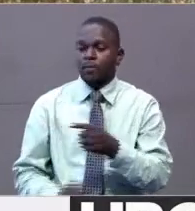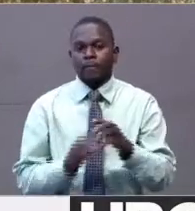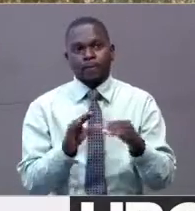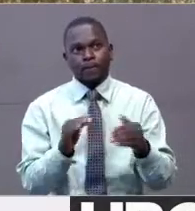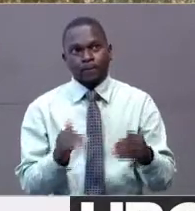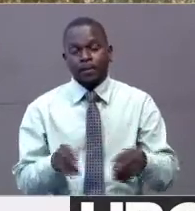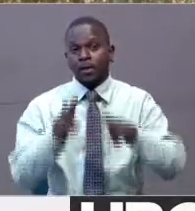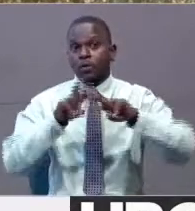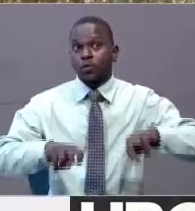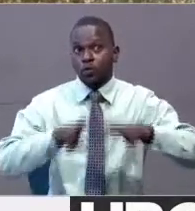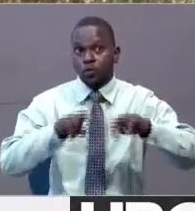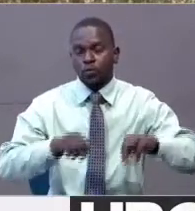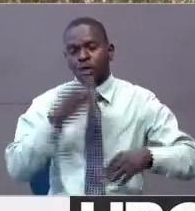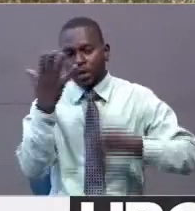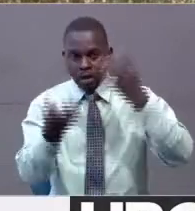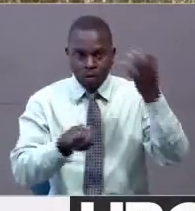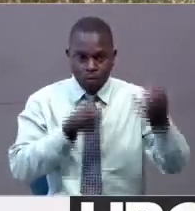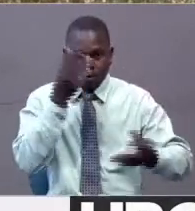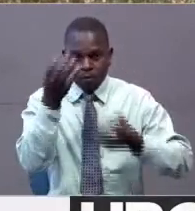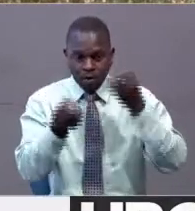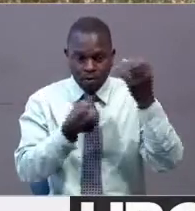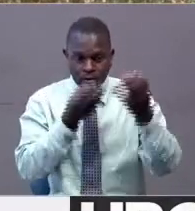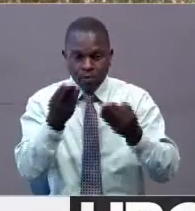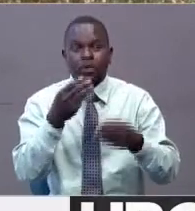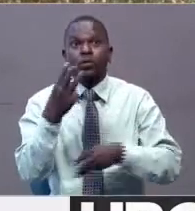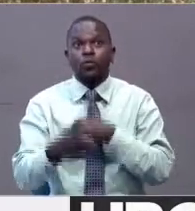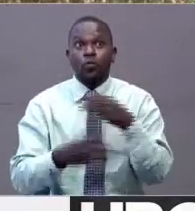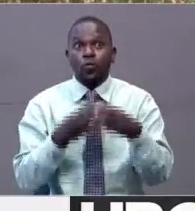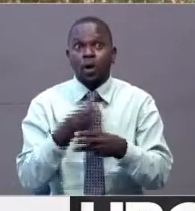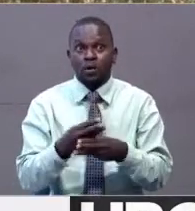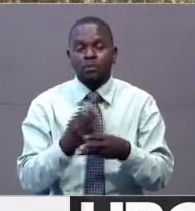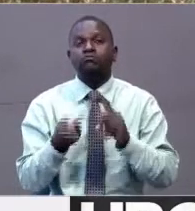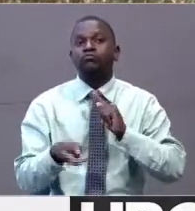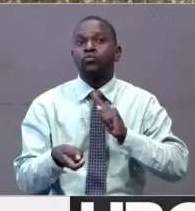We're going to research and innovations, because the world has gone